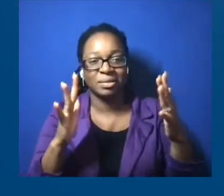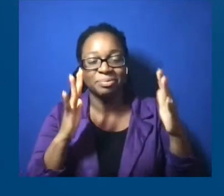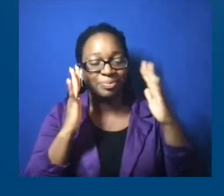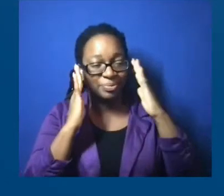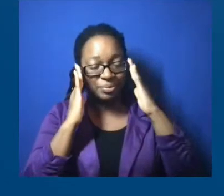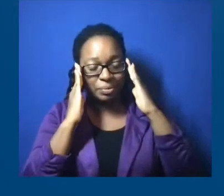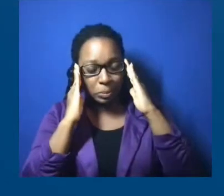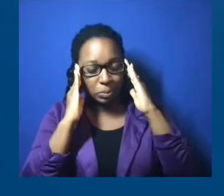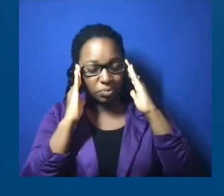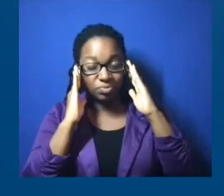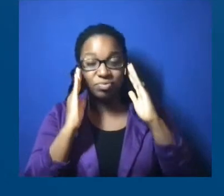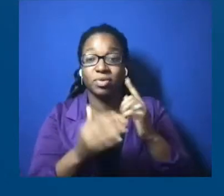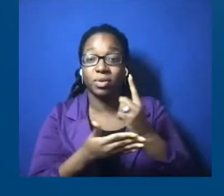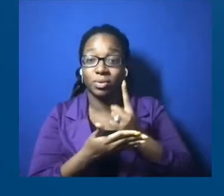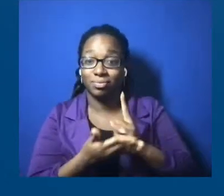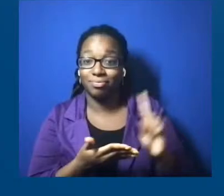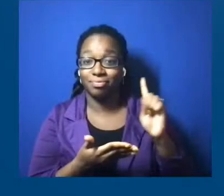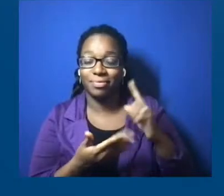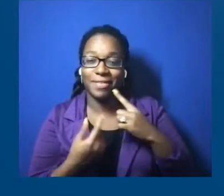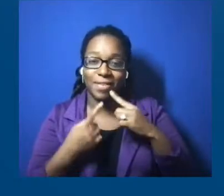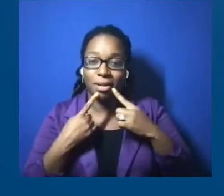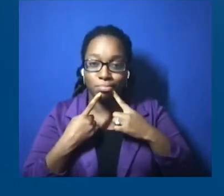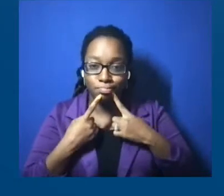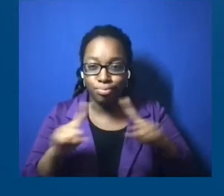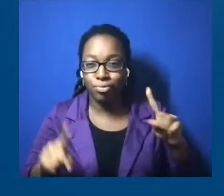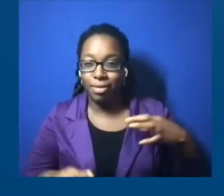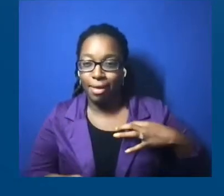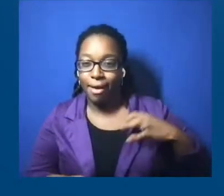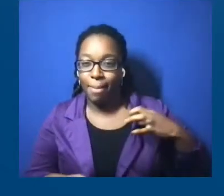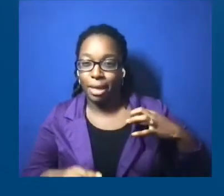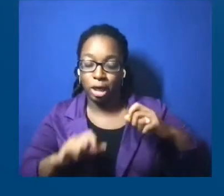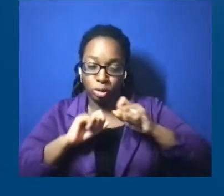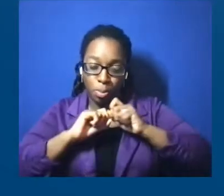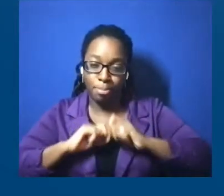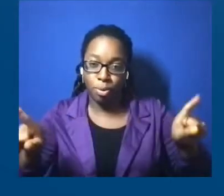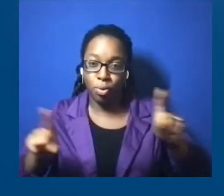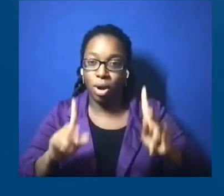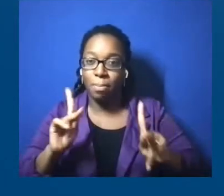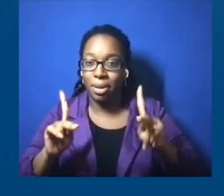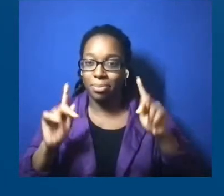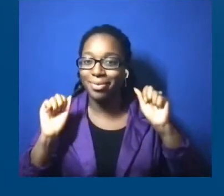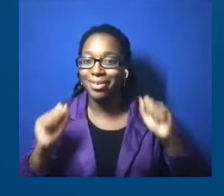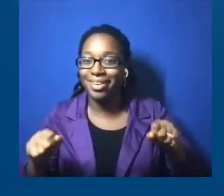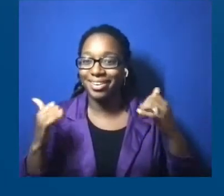And 1 week ago, we launched applications where folks could apply.